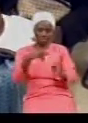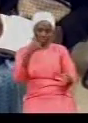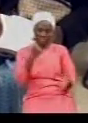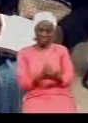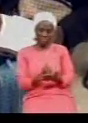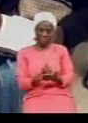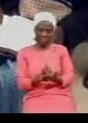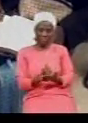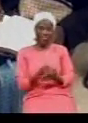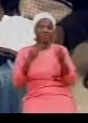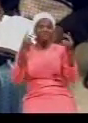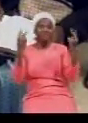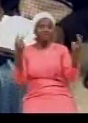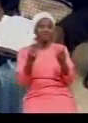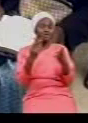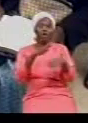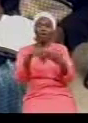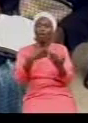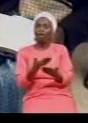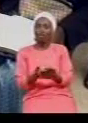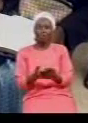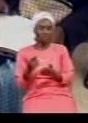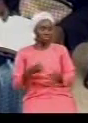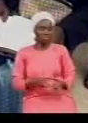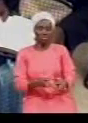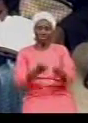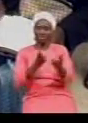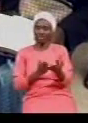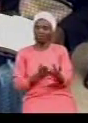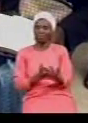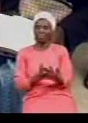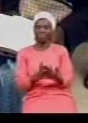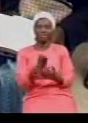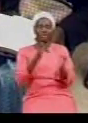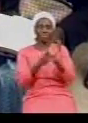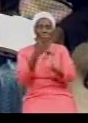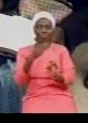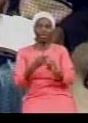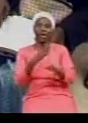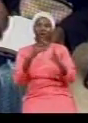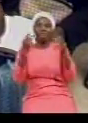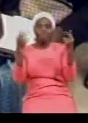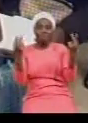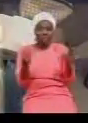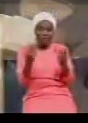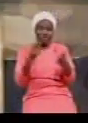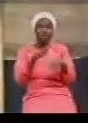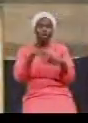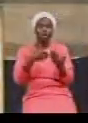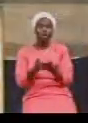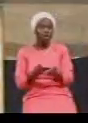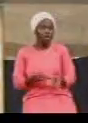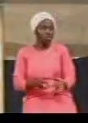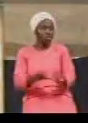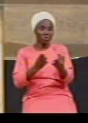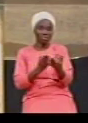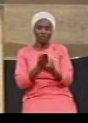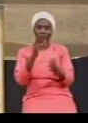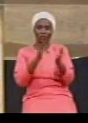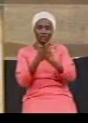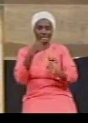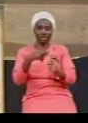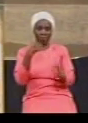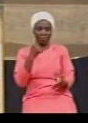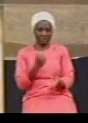Victory all the way through. Victory all the way through. Chapter